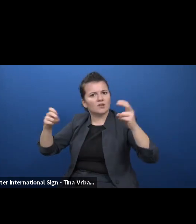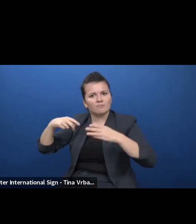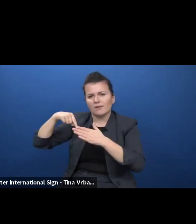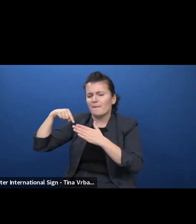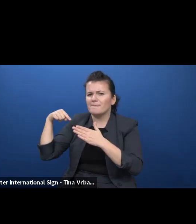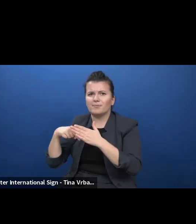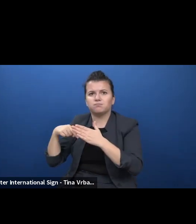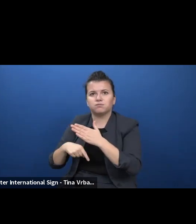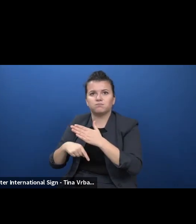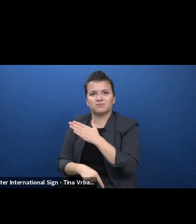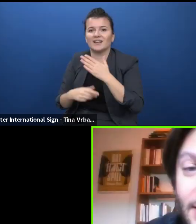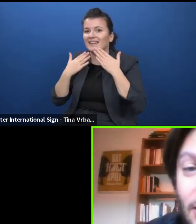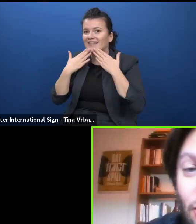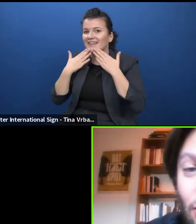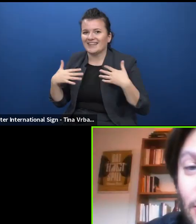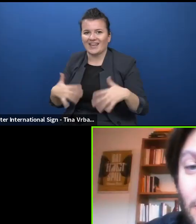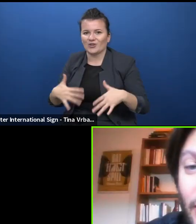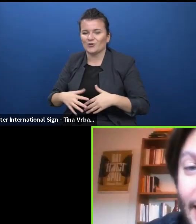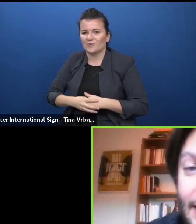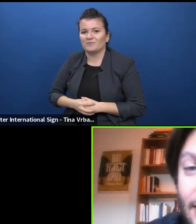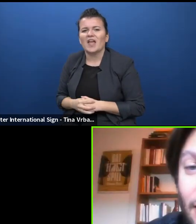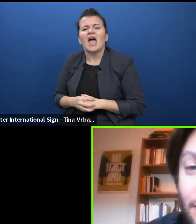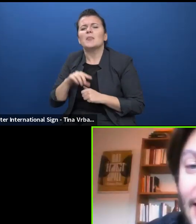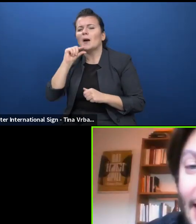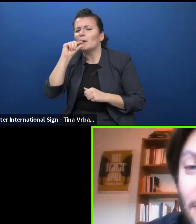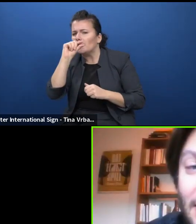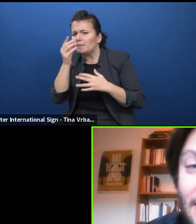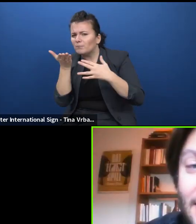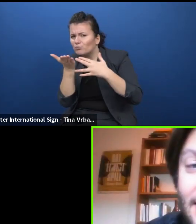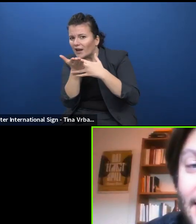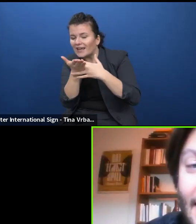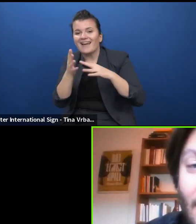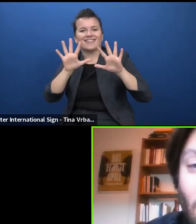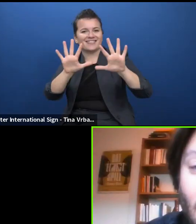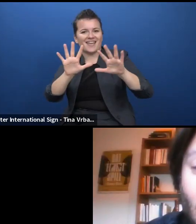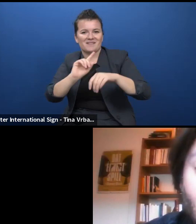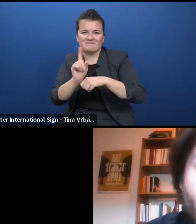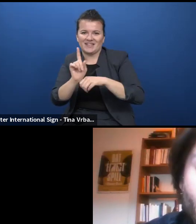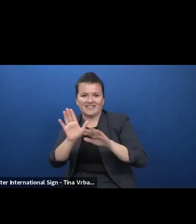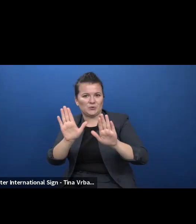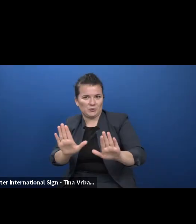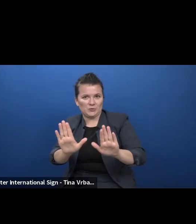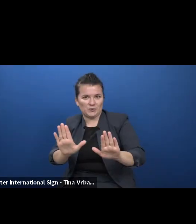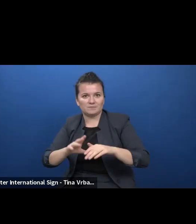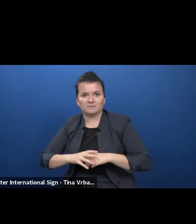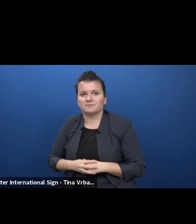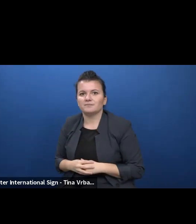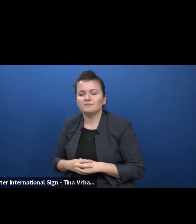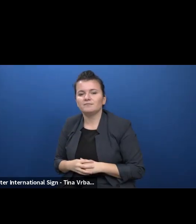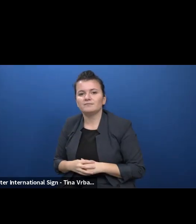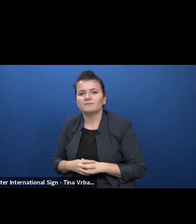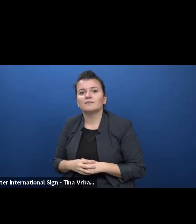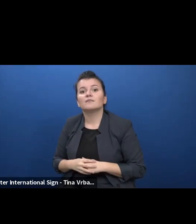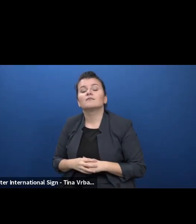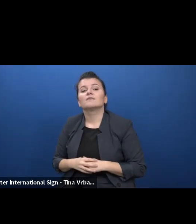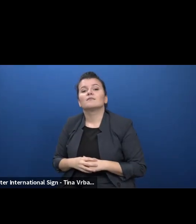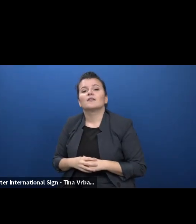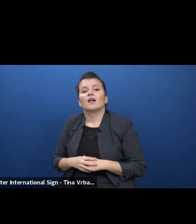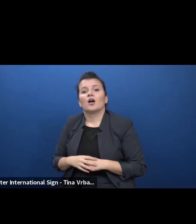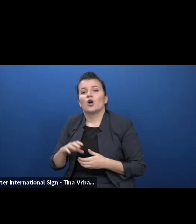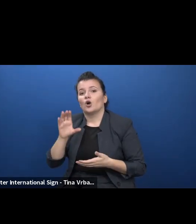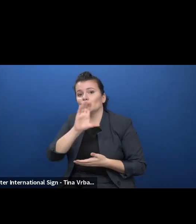we will announce a short break of 10 minutes. Now the zoom webinar